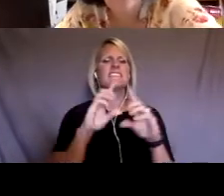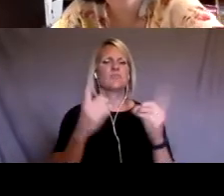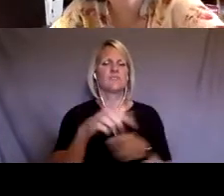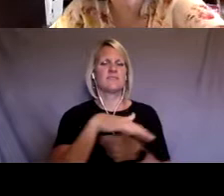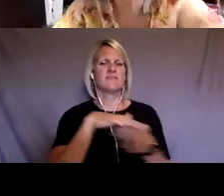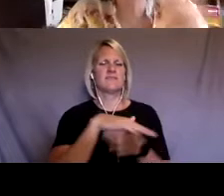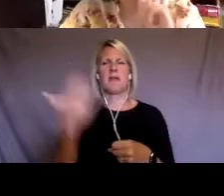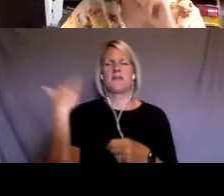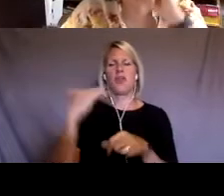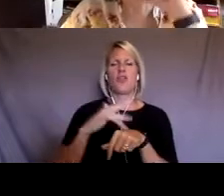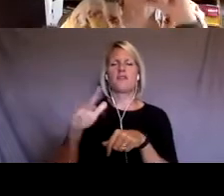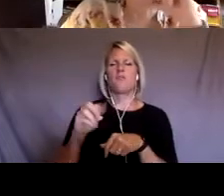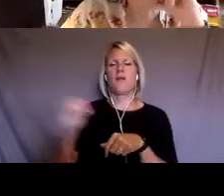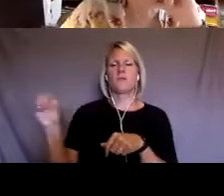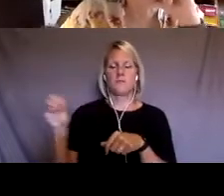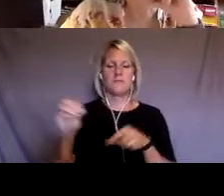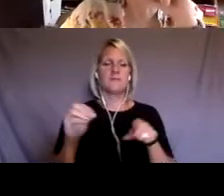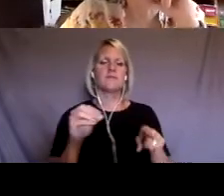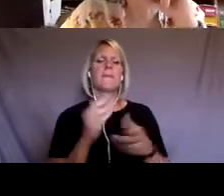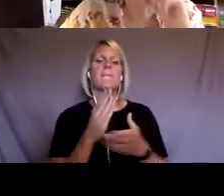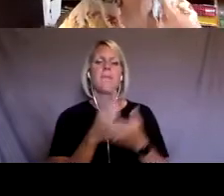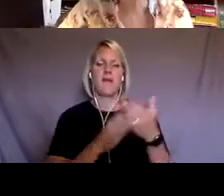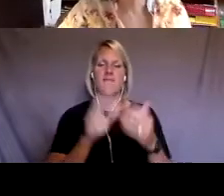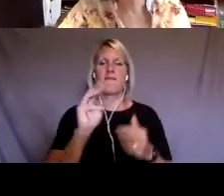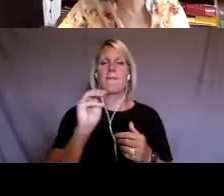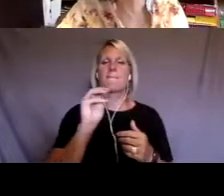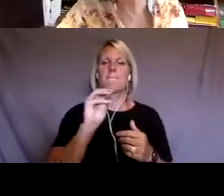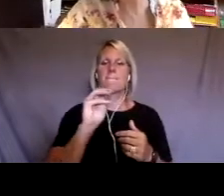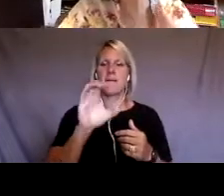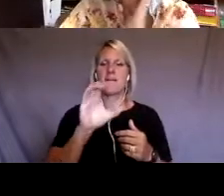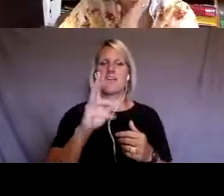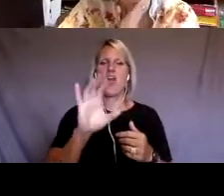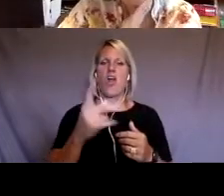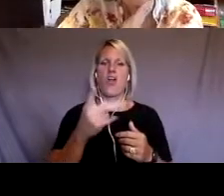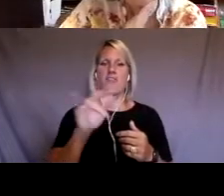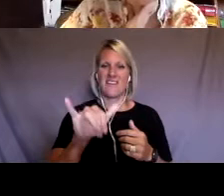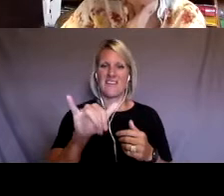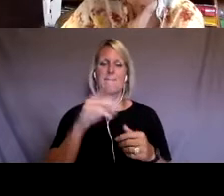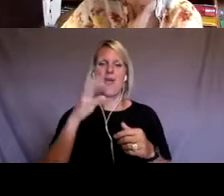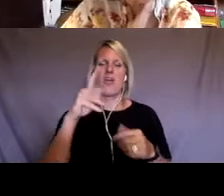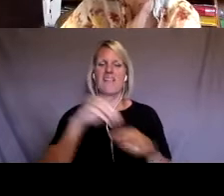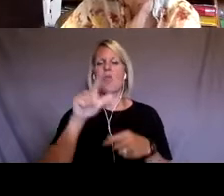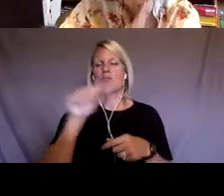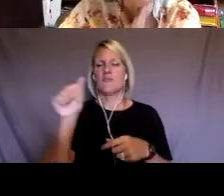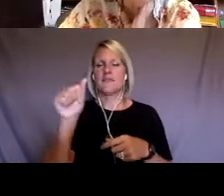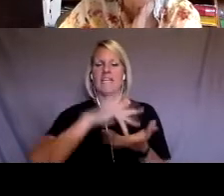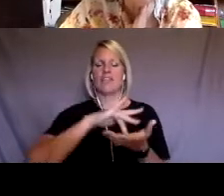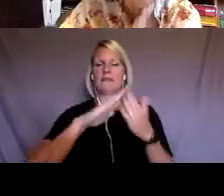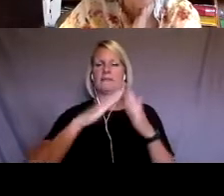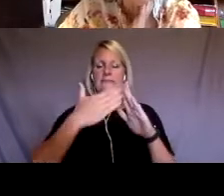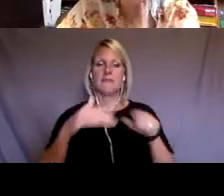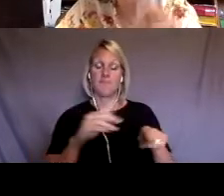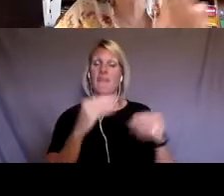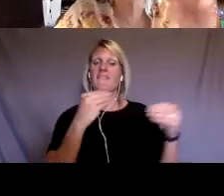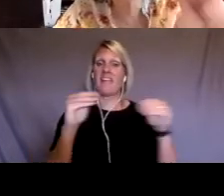designated in parts of MacArthur Park, a large park in the central city in Los Angeles, where the vendors